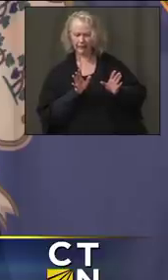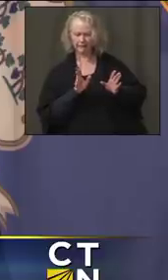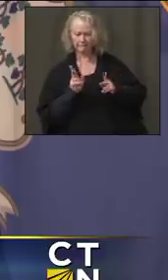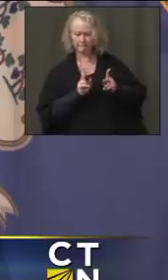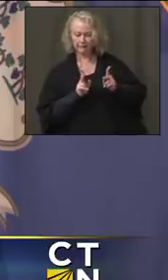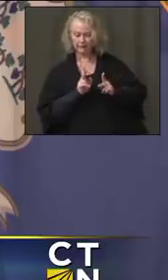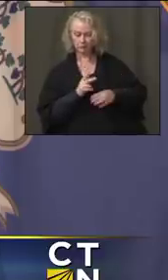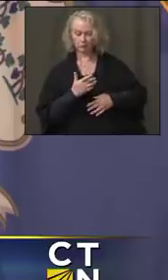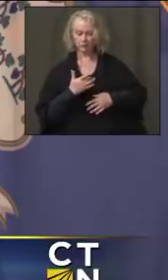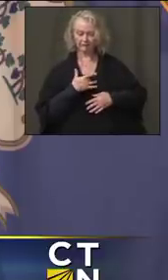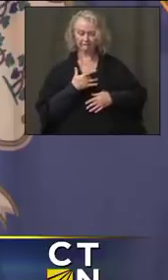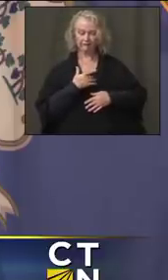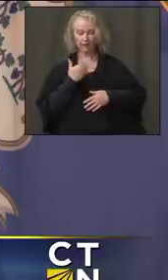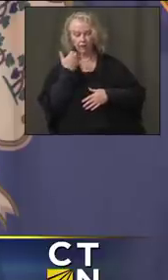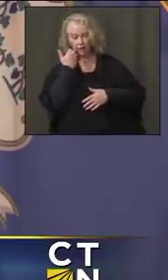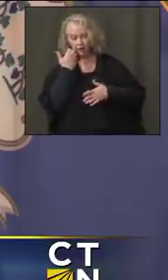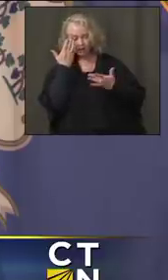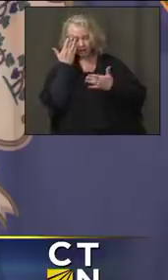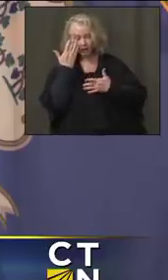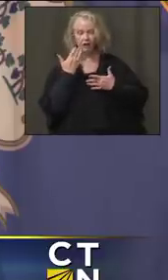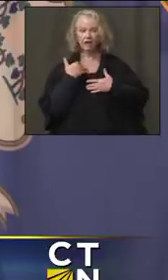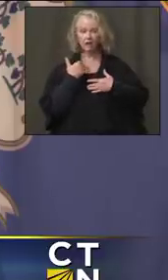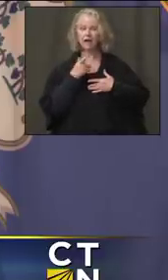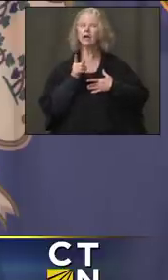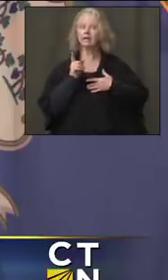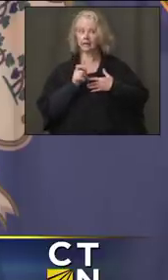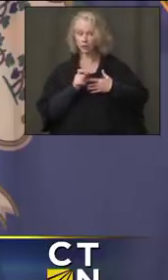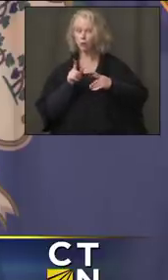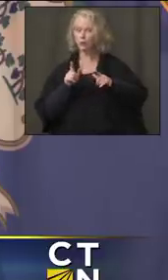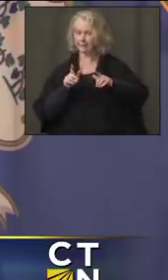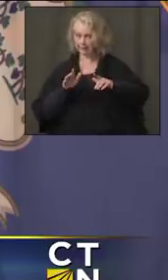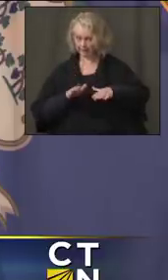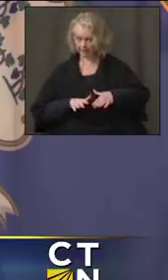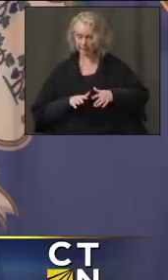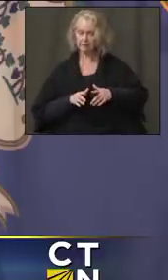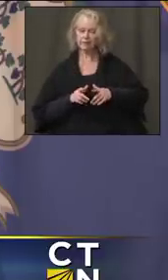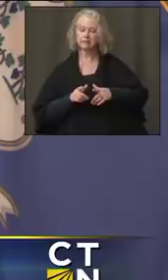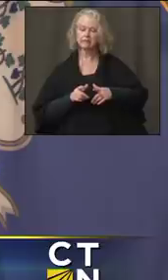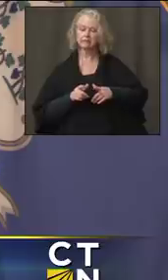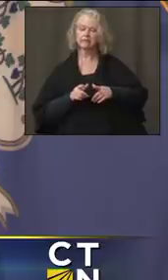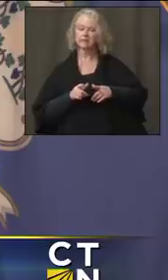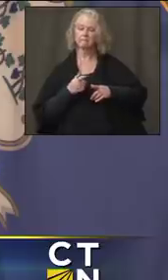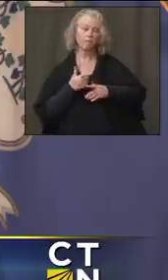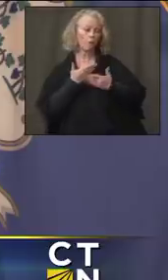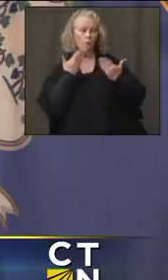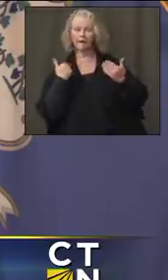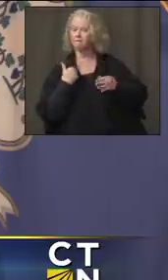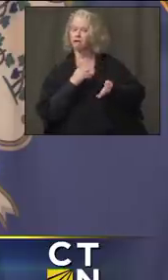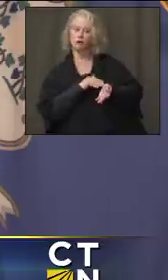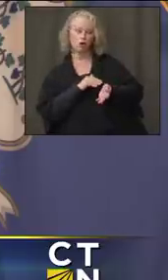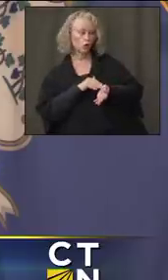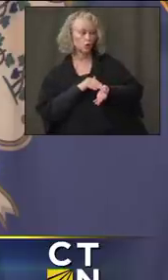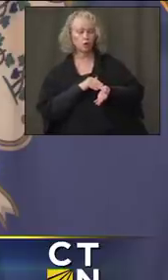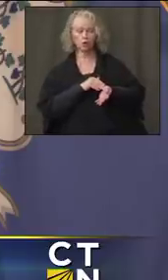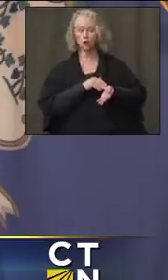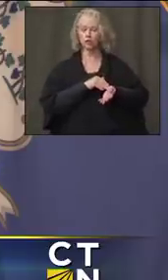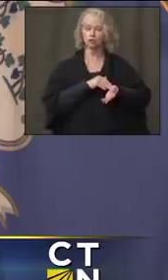that feel the symptoms of the coronavirus and need to be tested, and they don't have a doctor, to